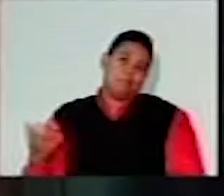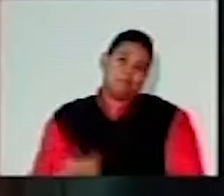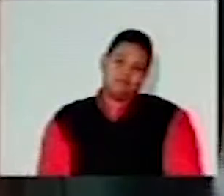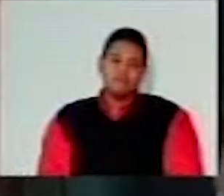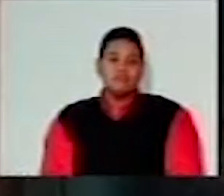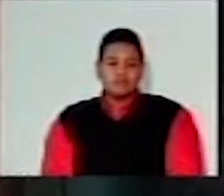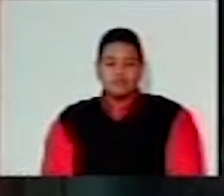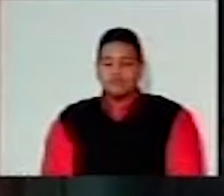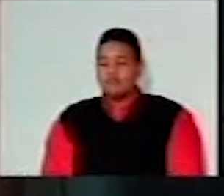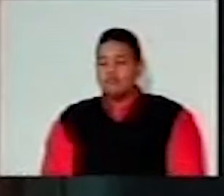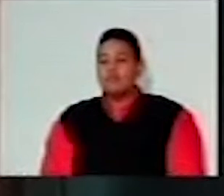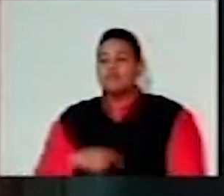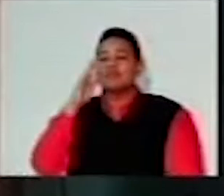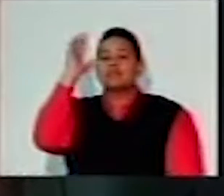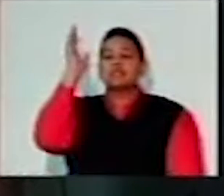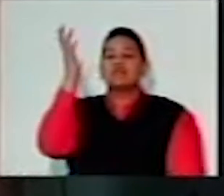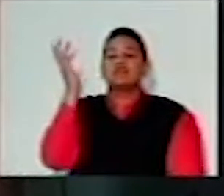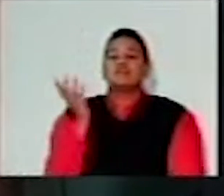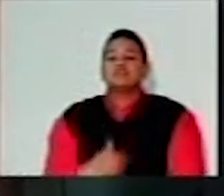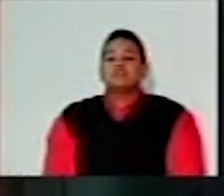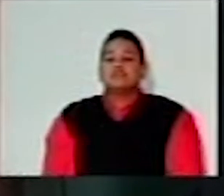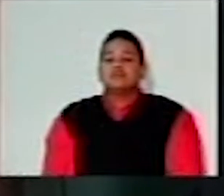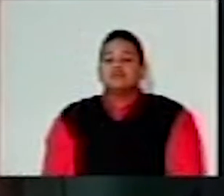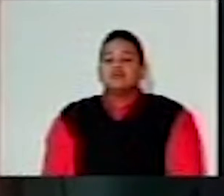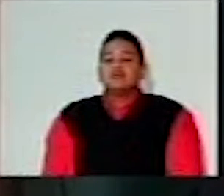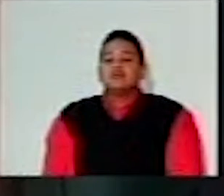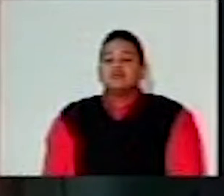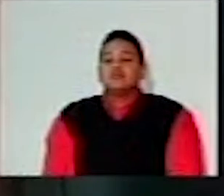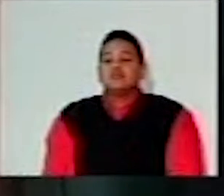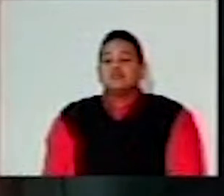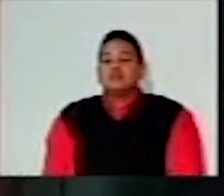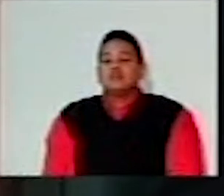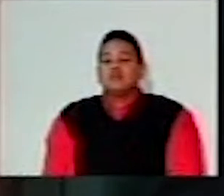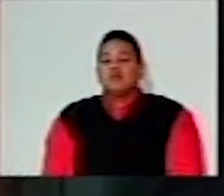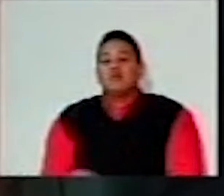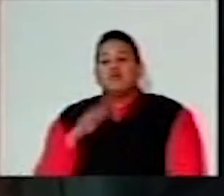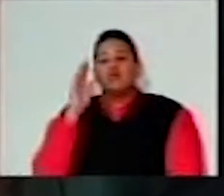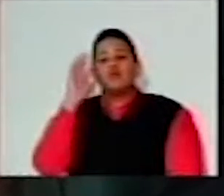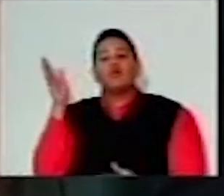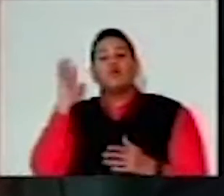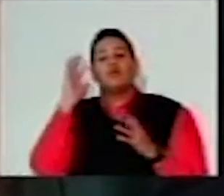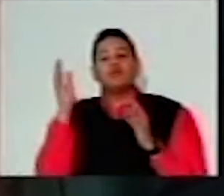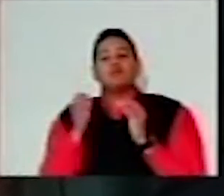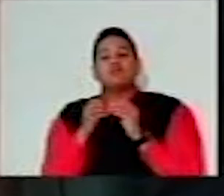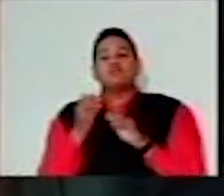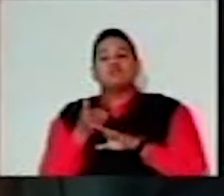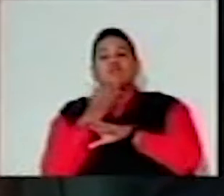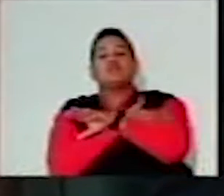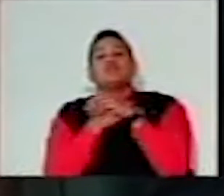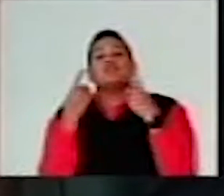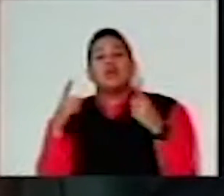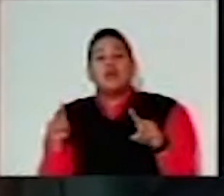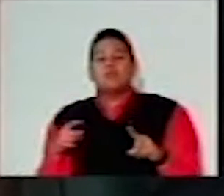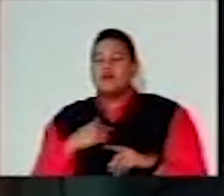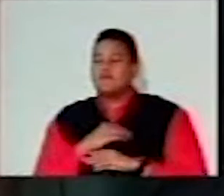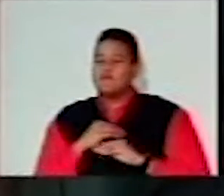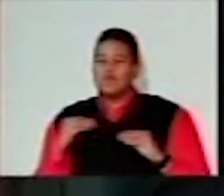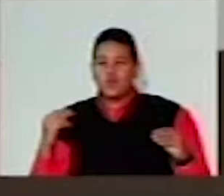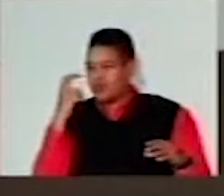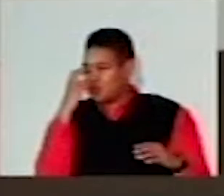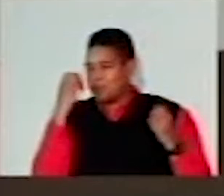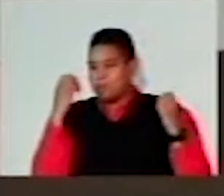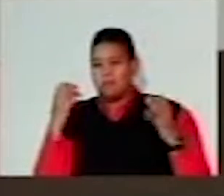And so, Mr. Speaker, we are going further. I have no doubt, Mr. Speaker, that the judges, many of